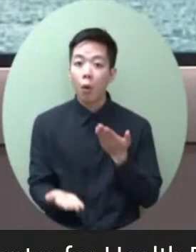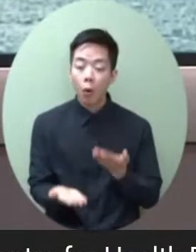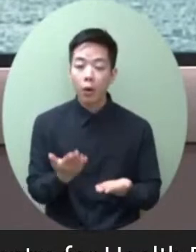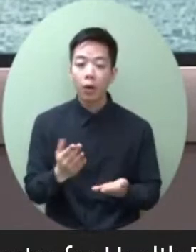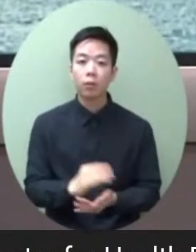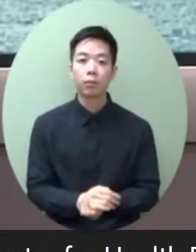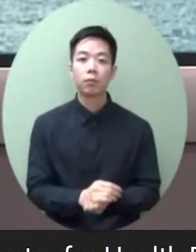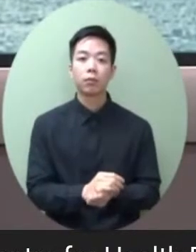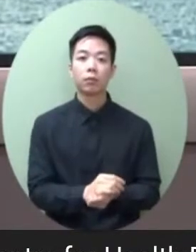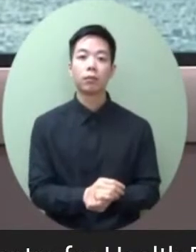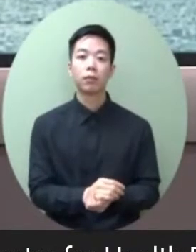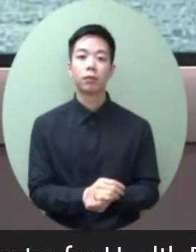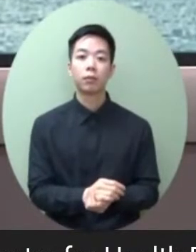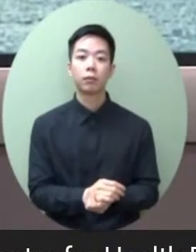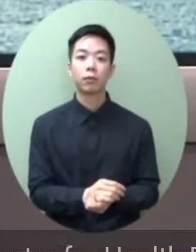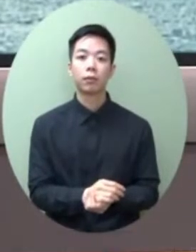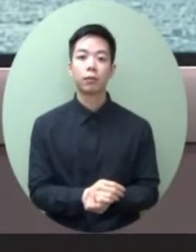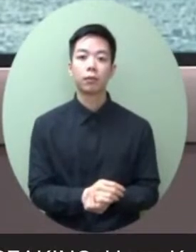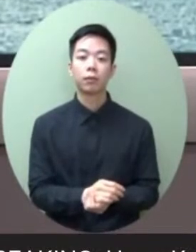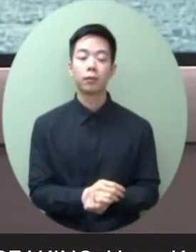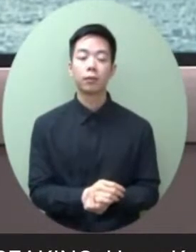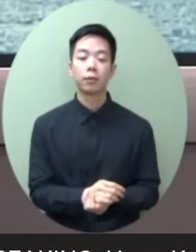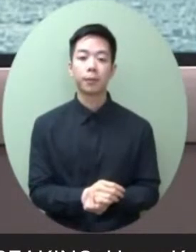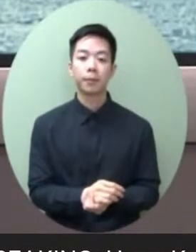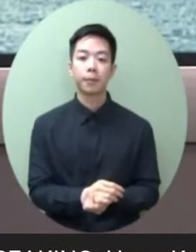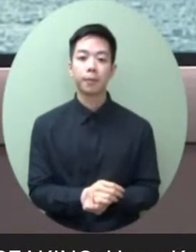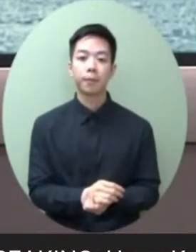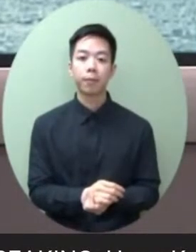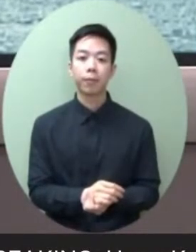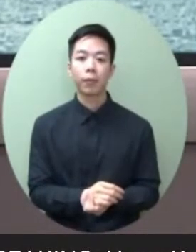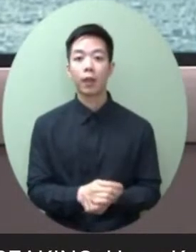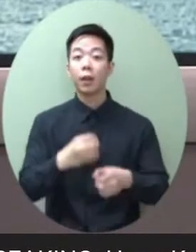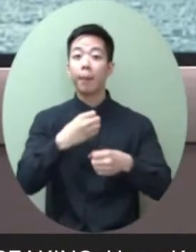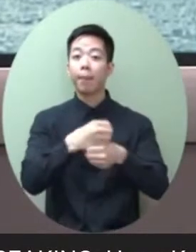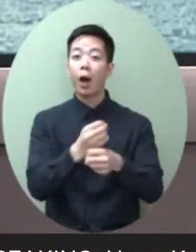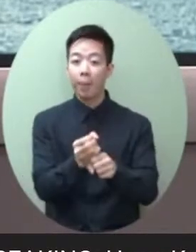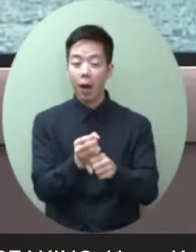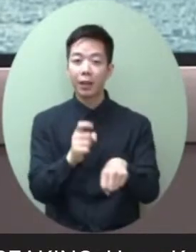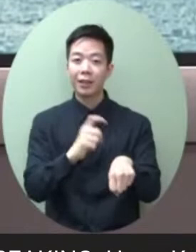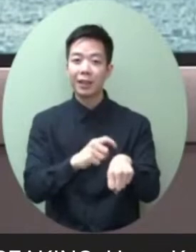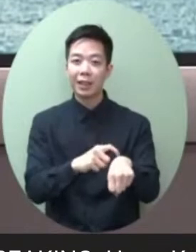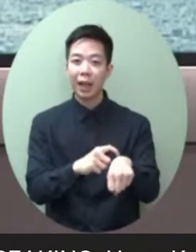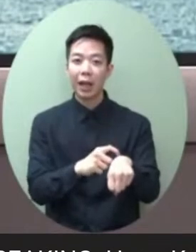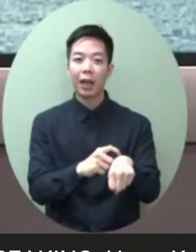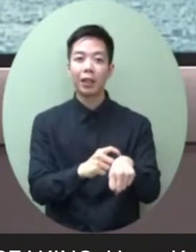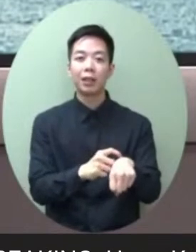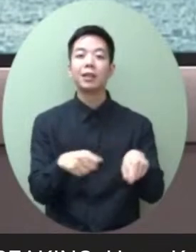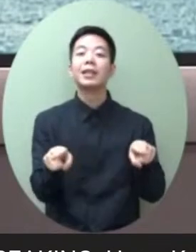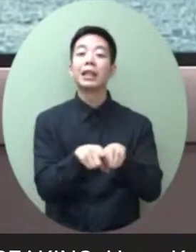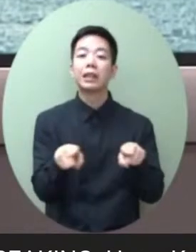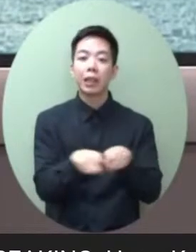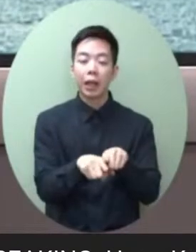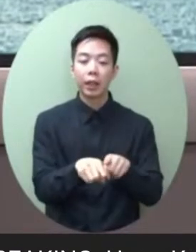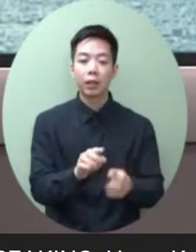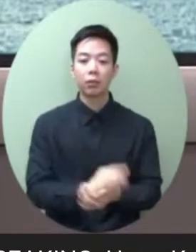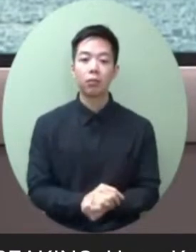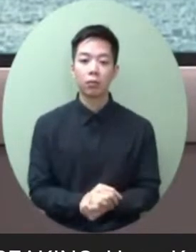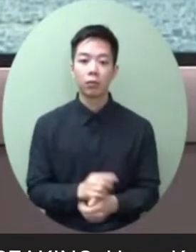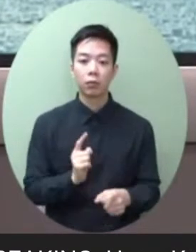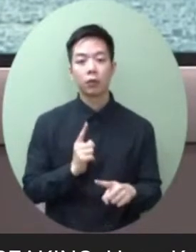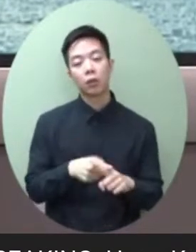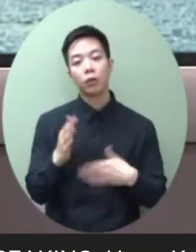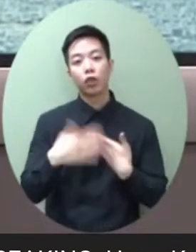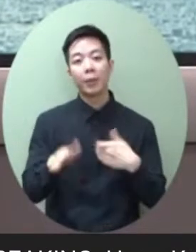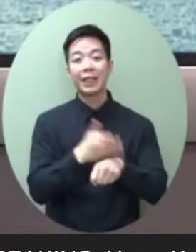same organization, but they could actually have been identified as